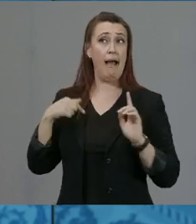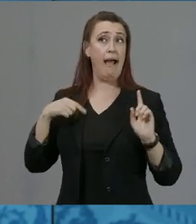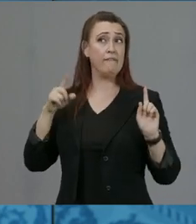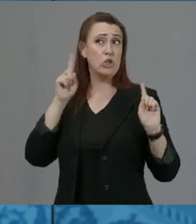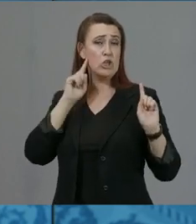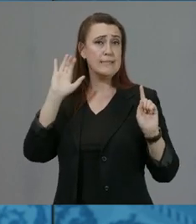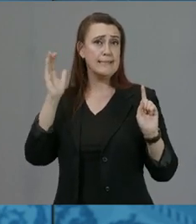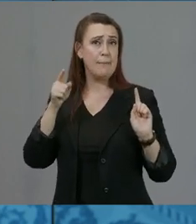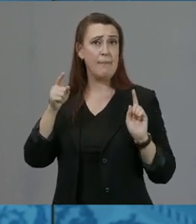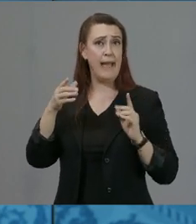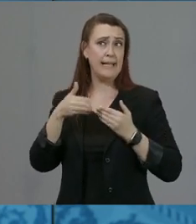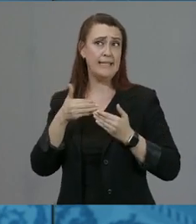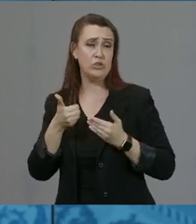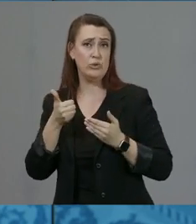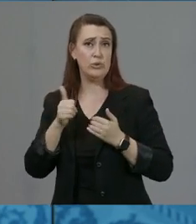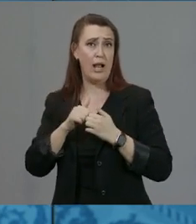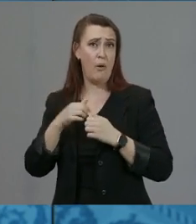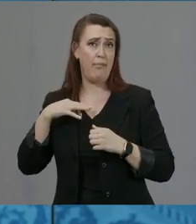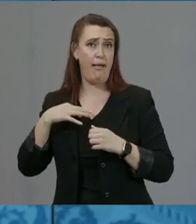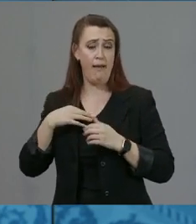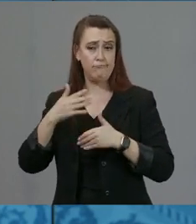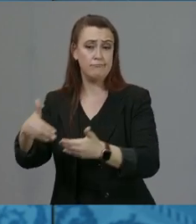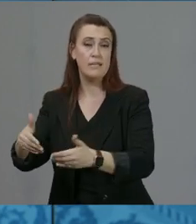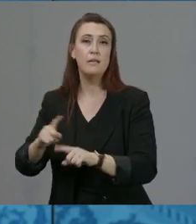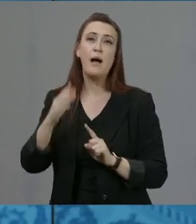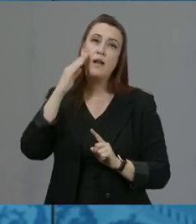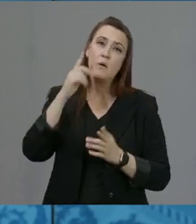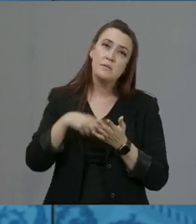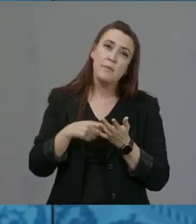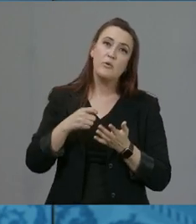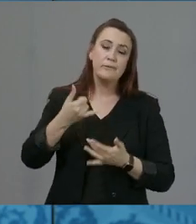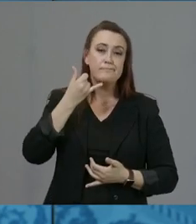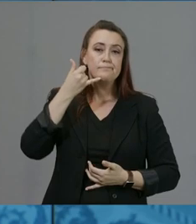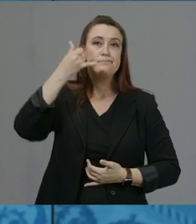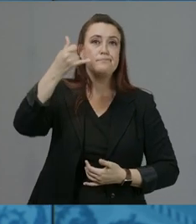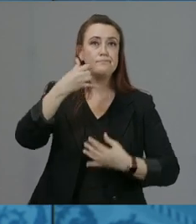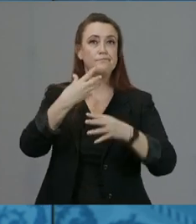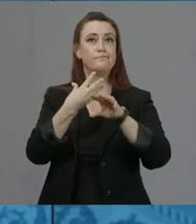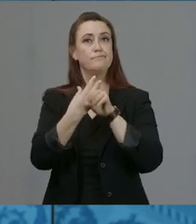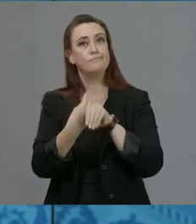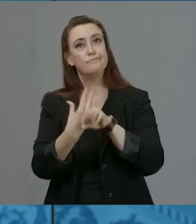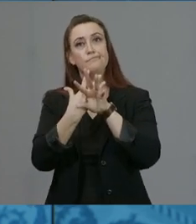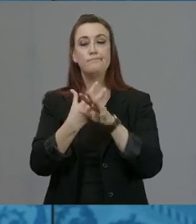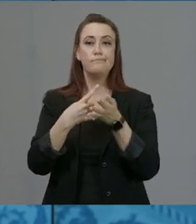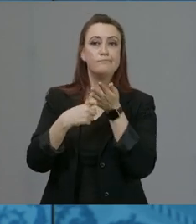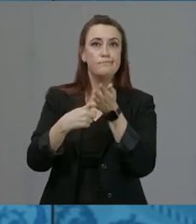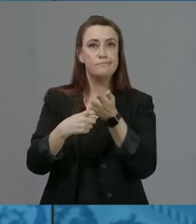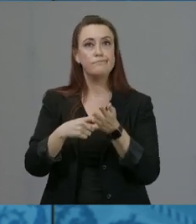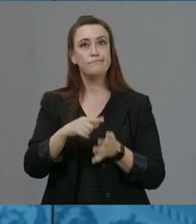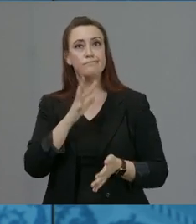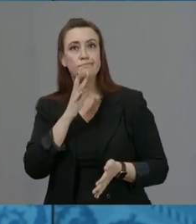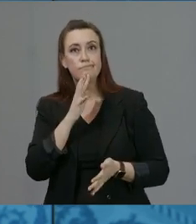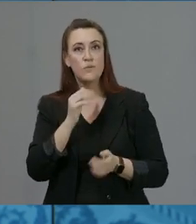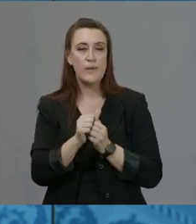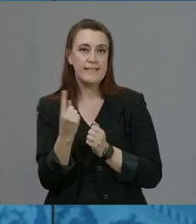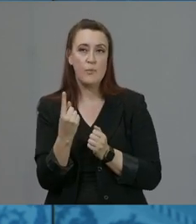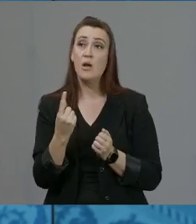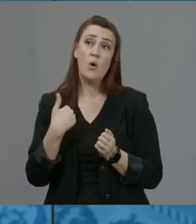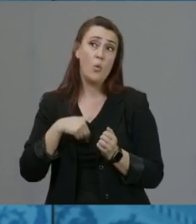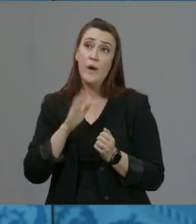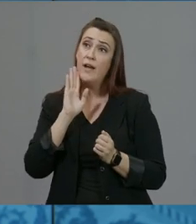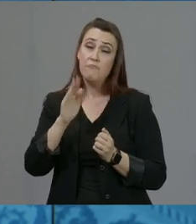and convenient, but I know there are folks that need to talk to someone, and we're going to fix it. And I'm